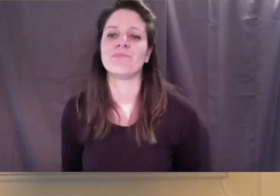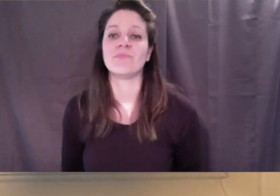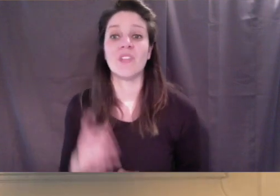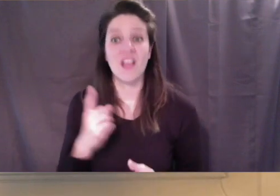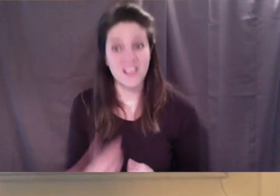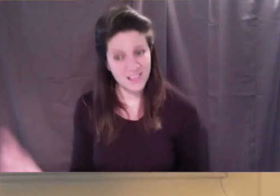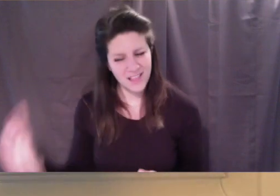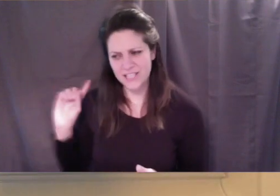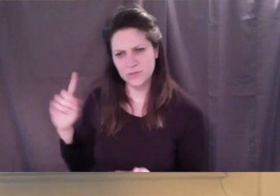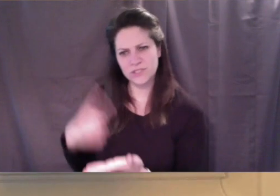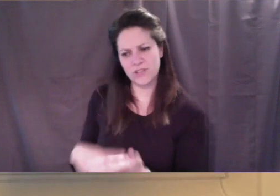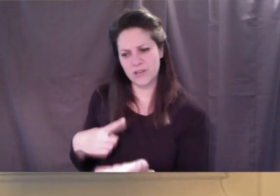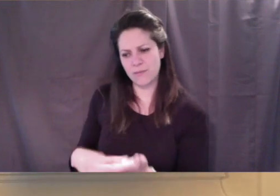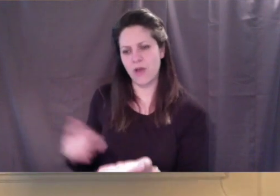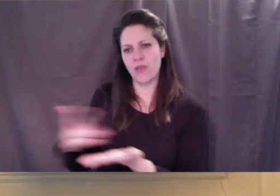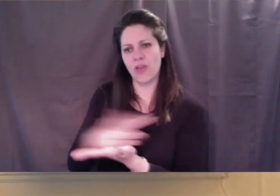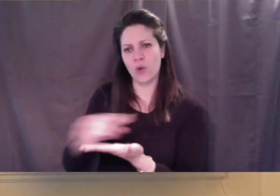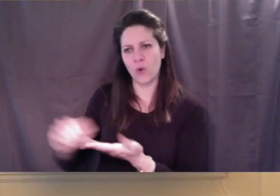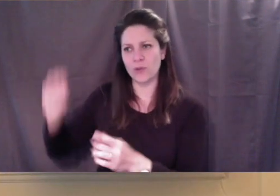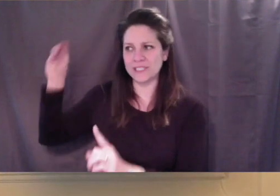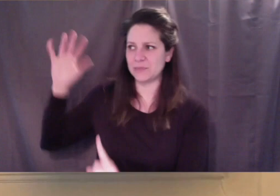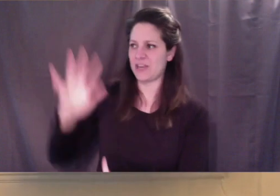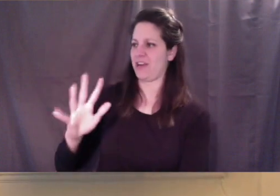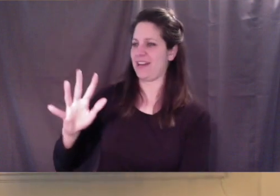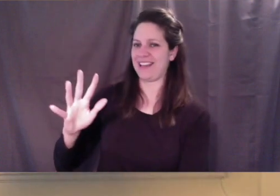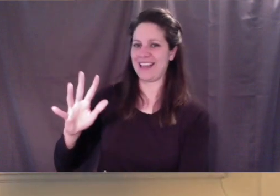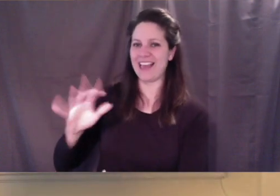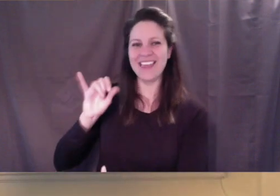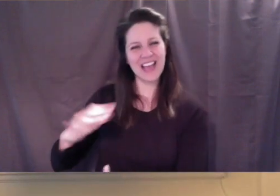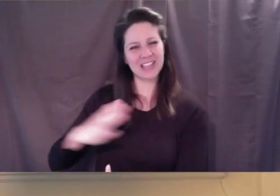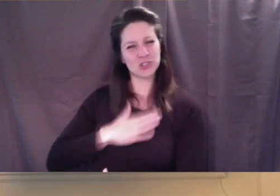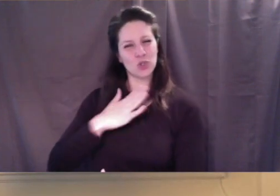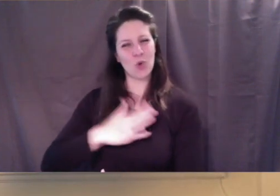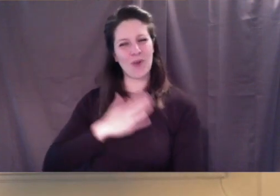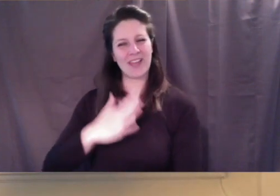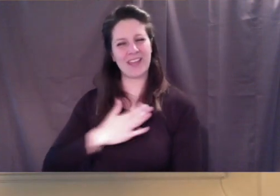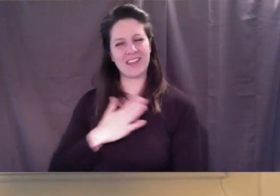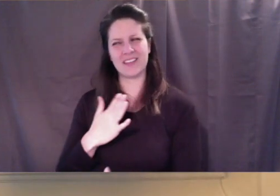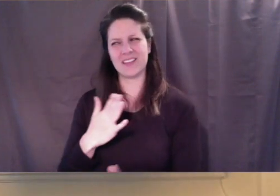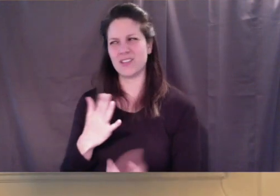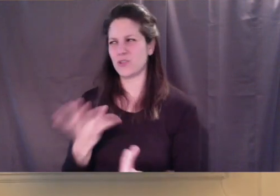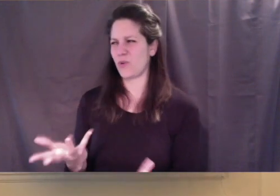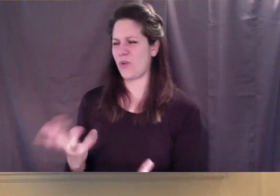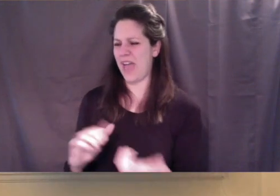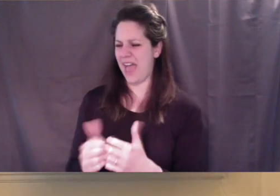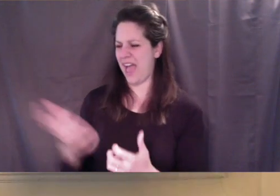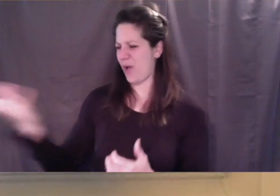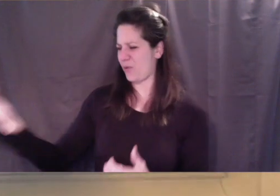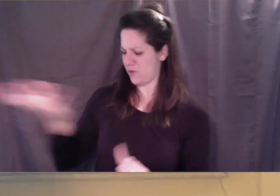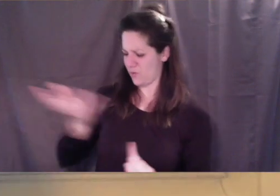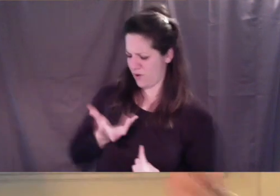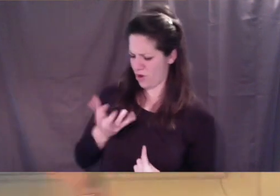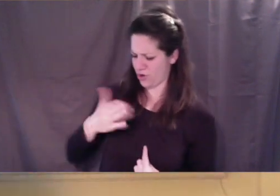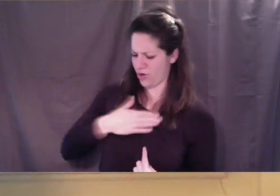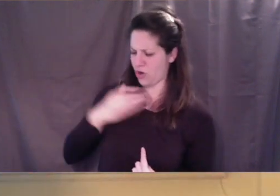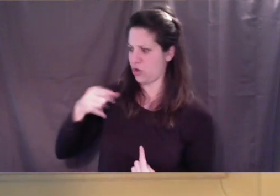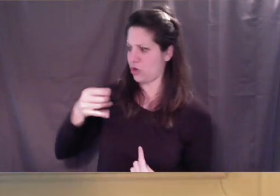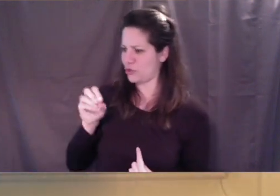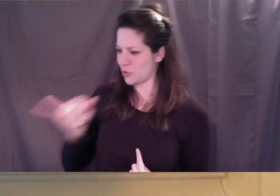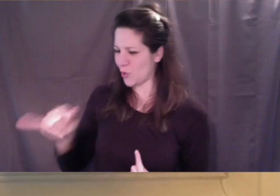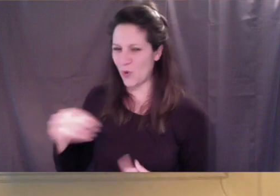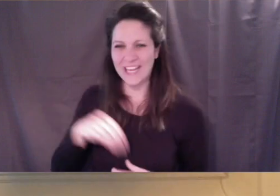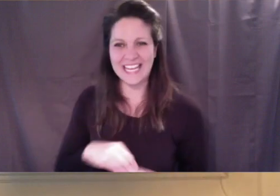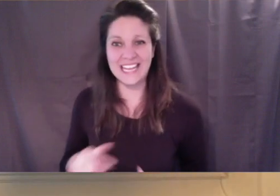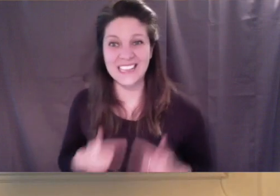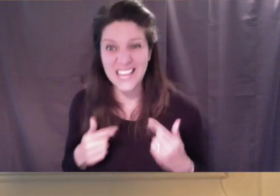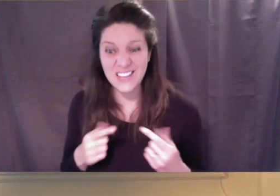Last week, we talked about how one of the hallmarks of the Holy Spirit is joy. And so what does that mean for us? How do we incorporate this Holy